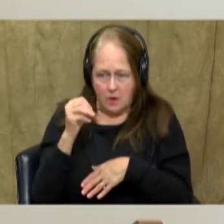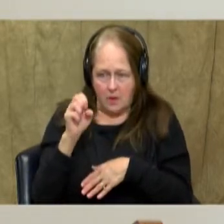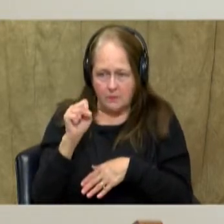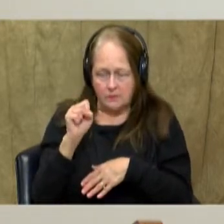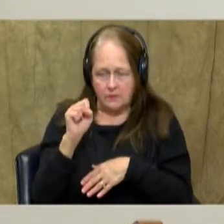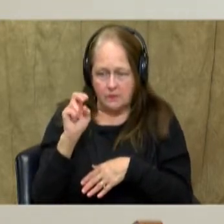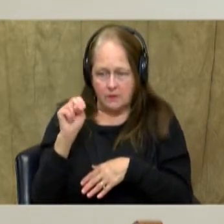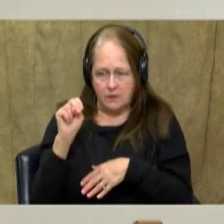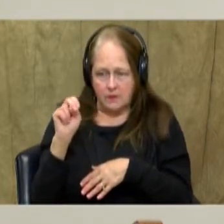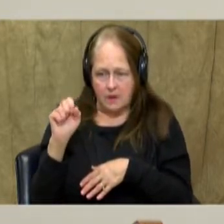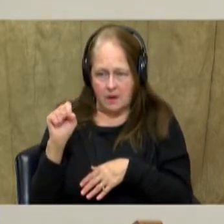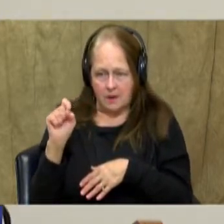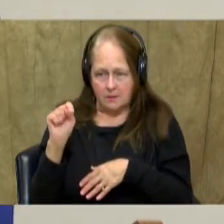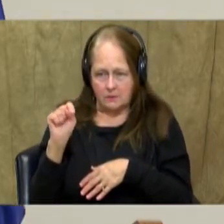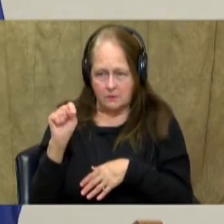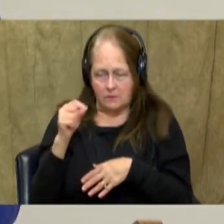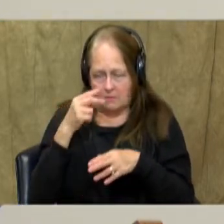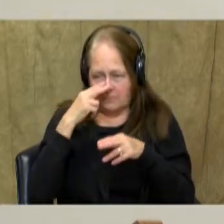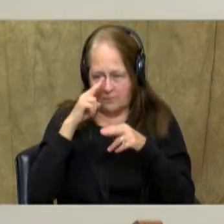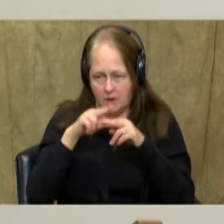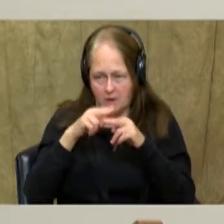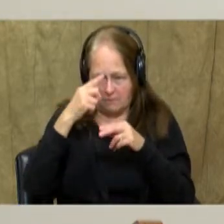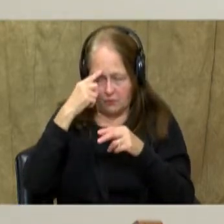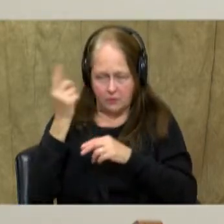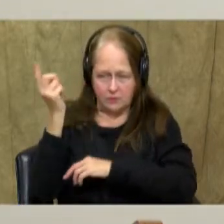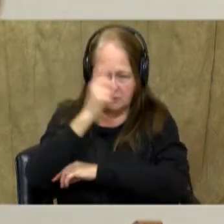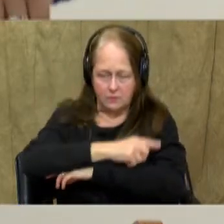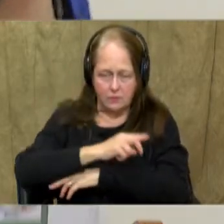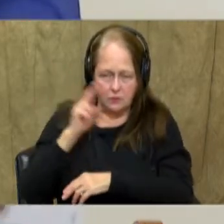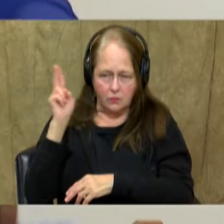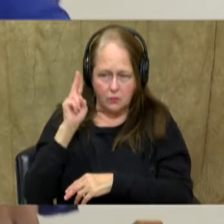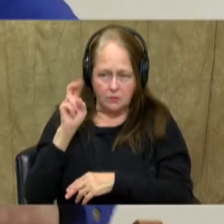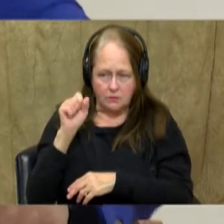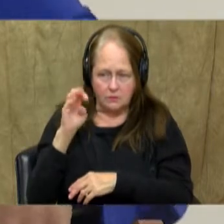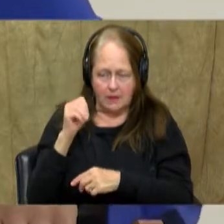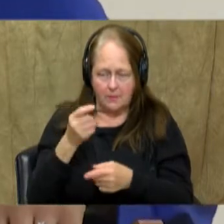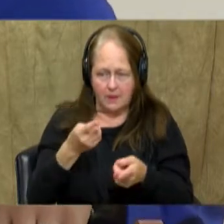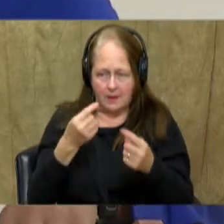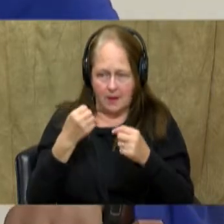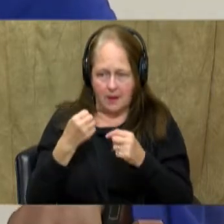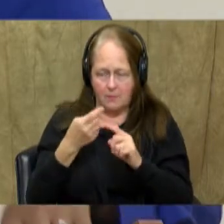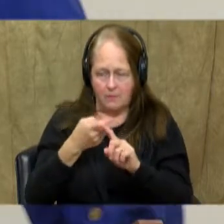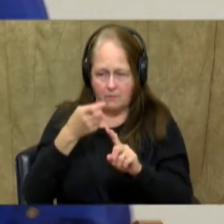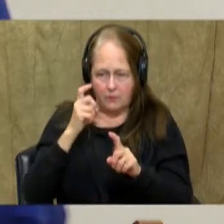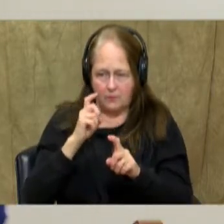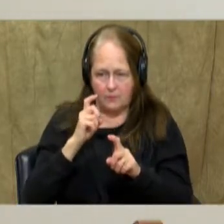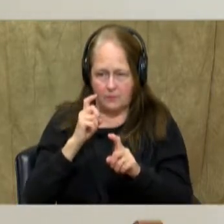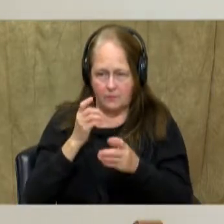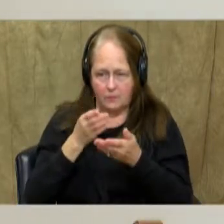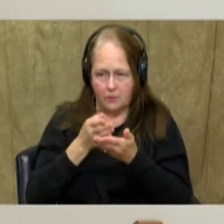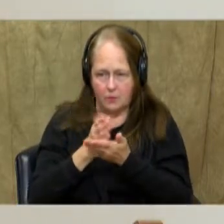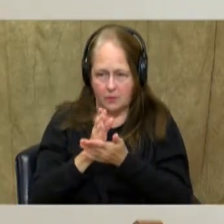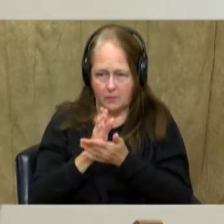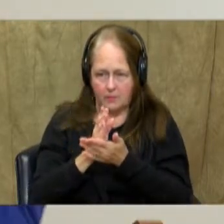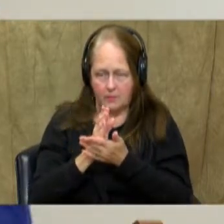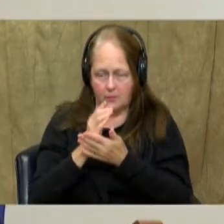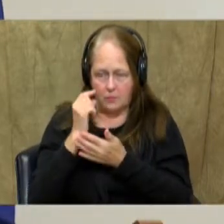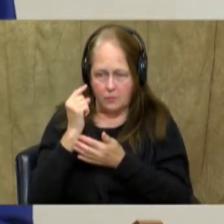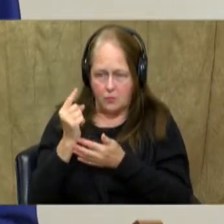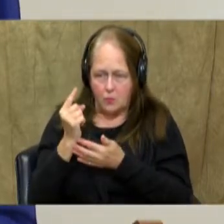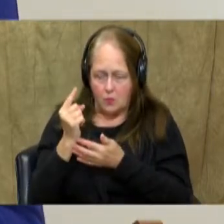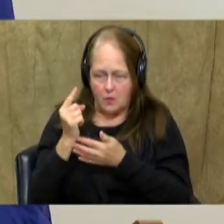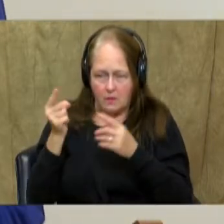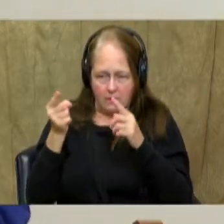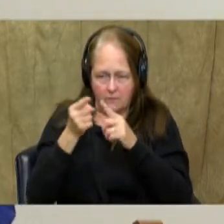Nast. So fun fact for today, that's where Uncle Sam came from. All right. One